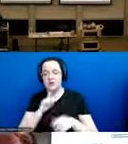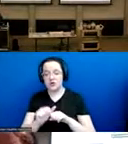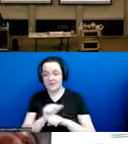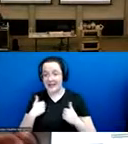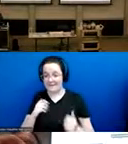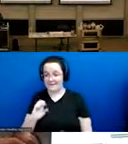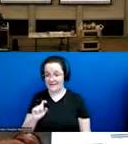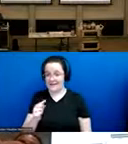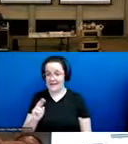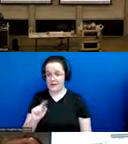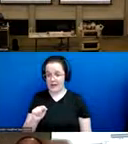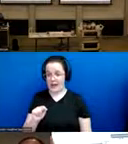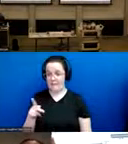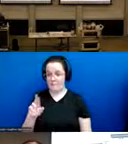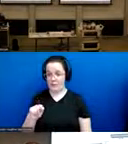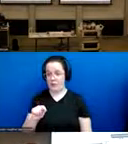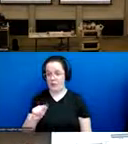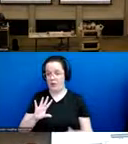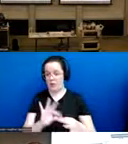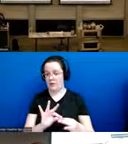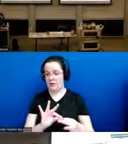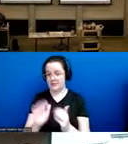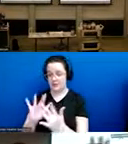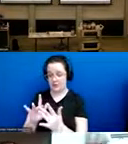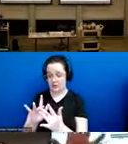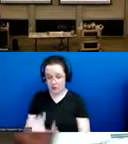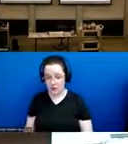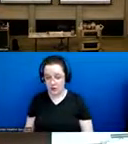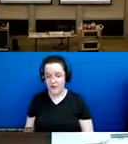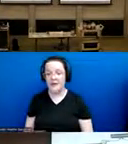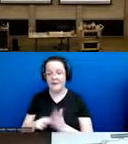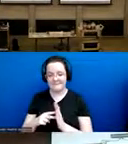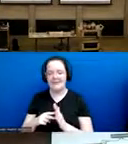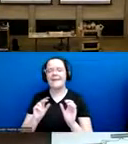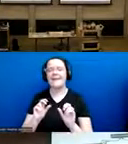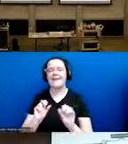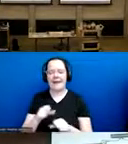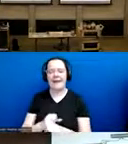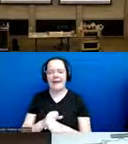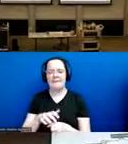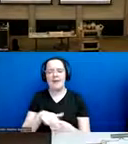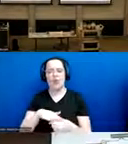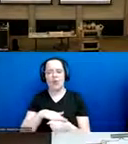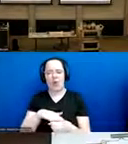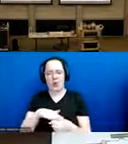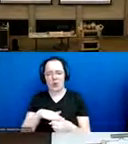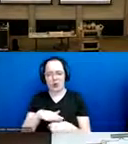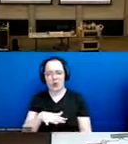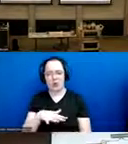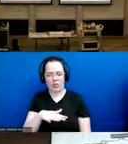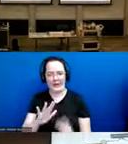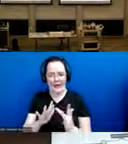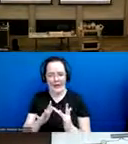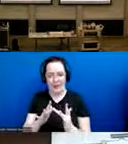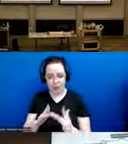then you can connect to the net, right? So you can actually form a local area network, classical, that actually, by